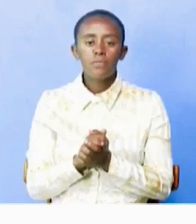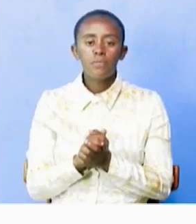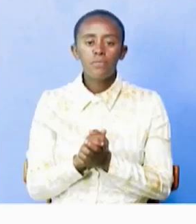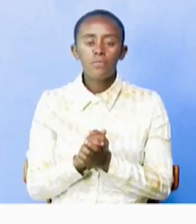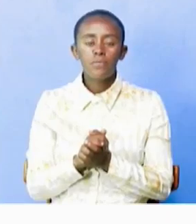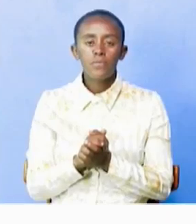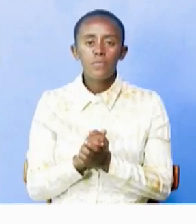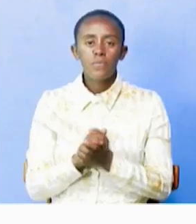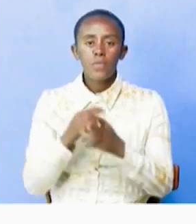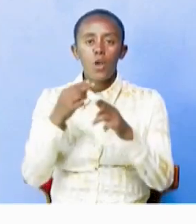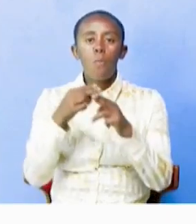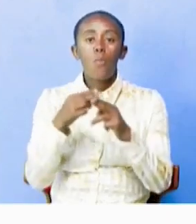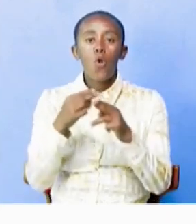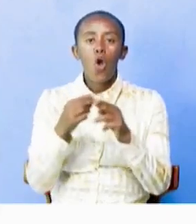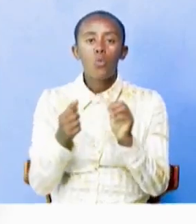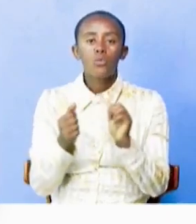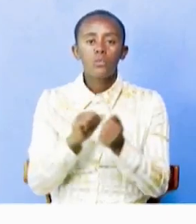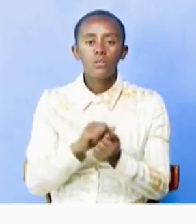pronouns.